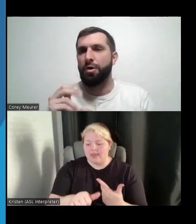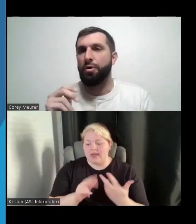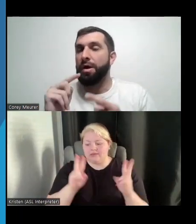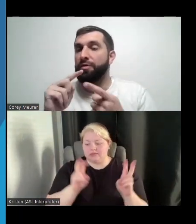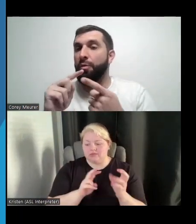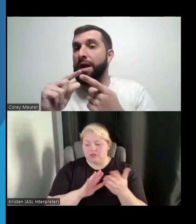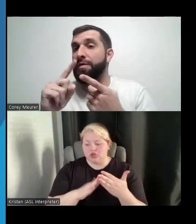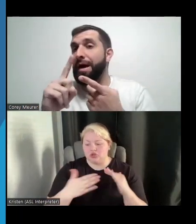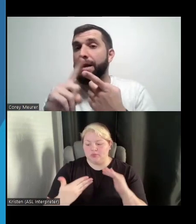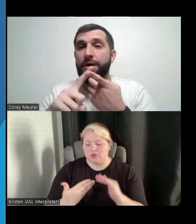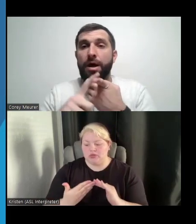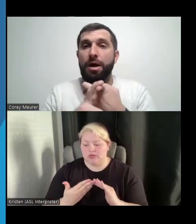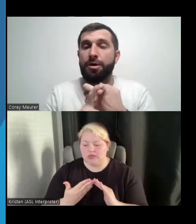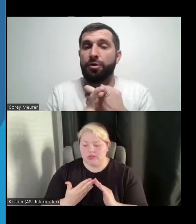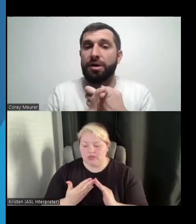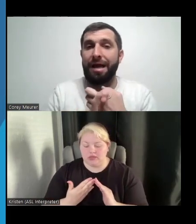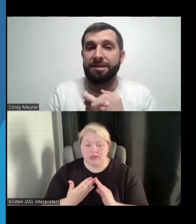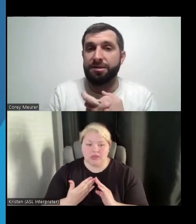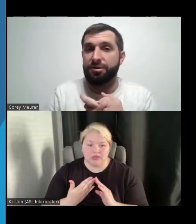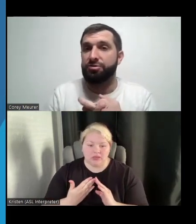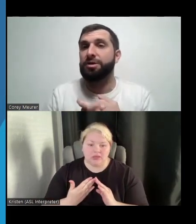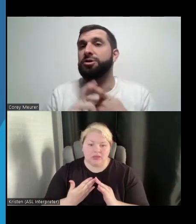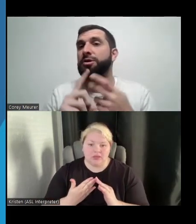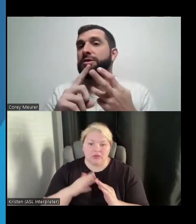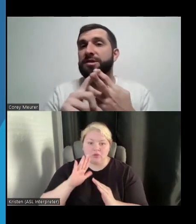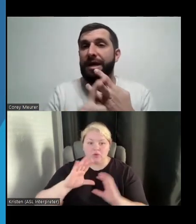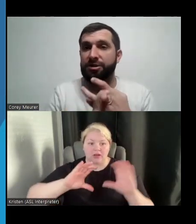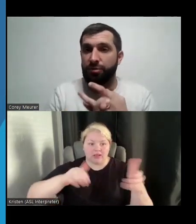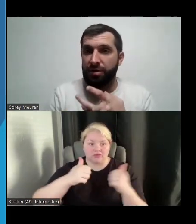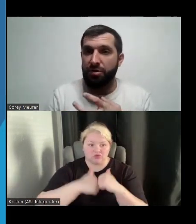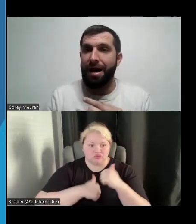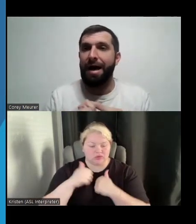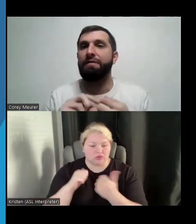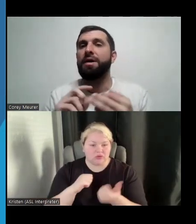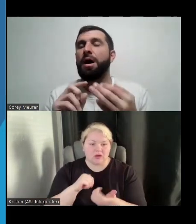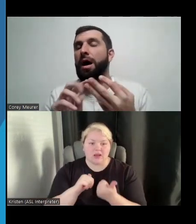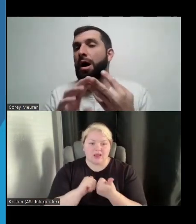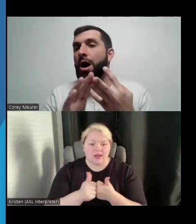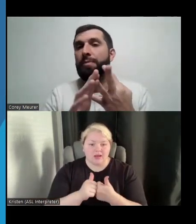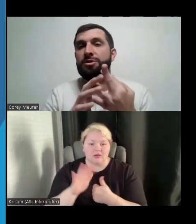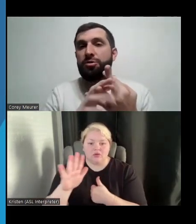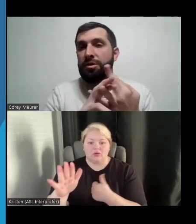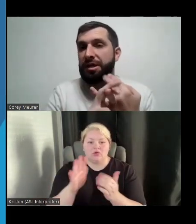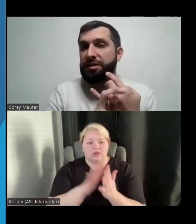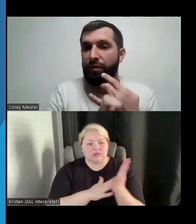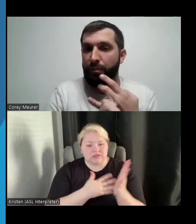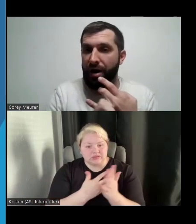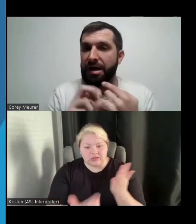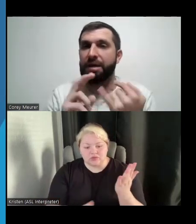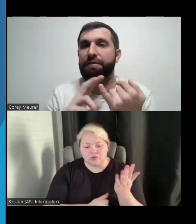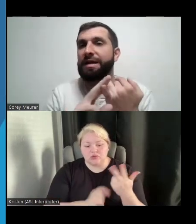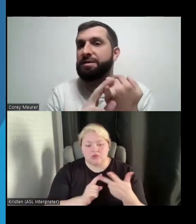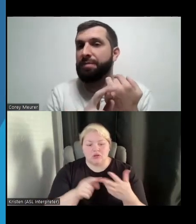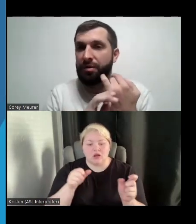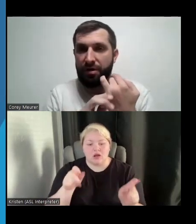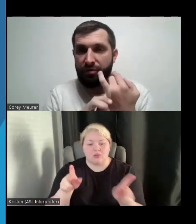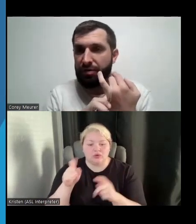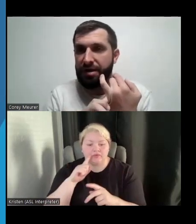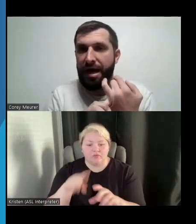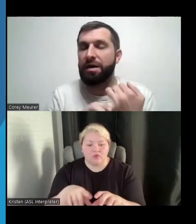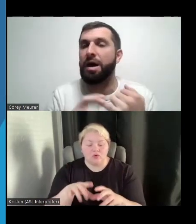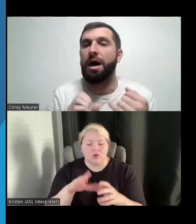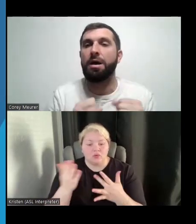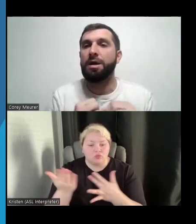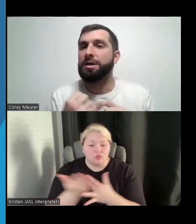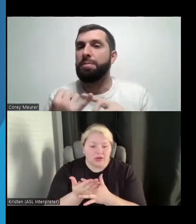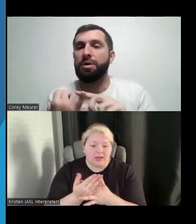factors. So the way that your classes are structured, the schedule that you have, opportunities for break and flexibility through